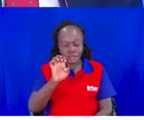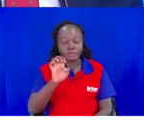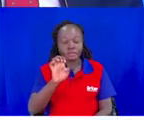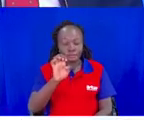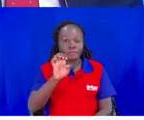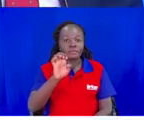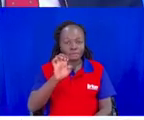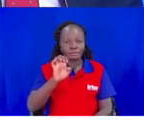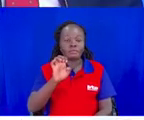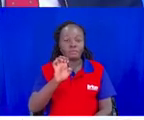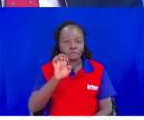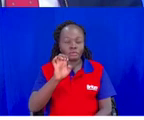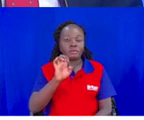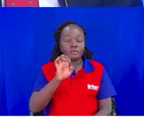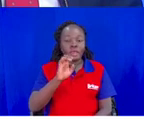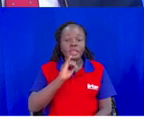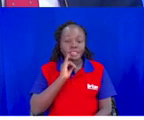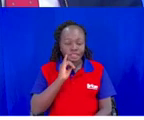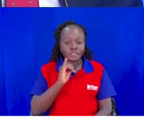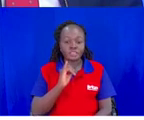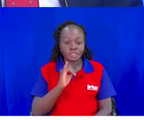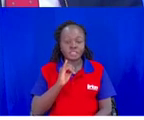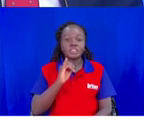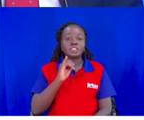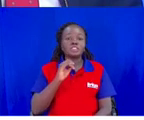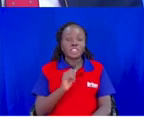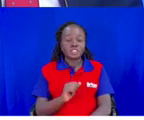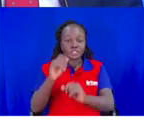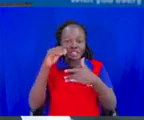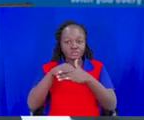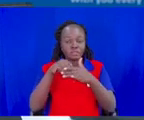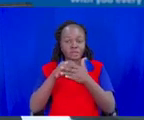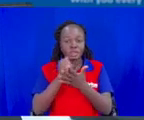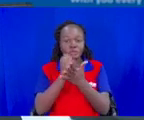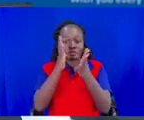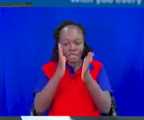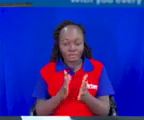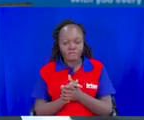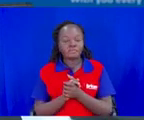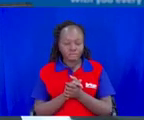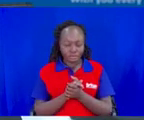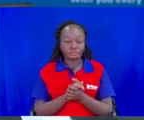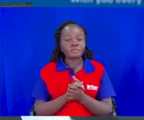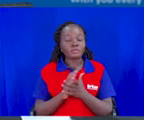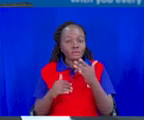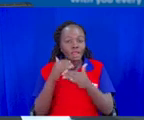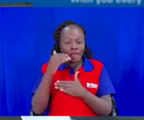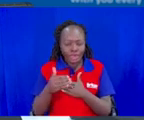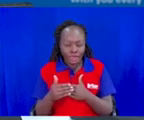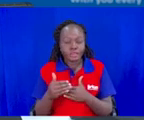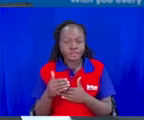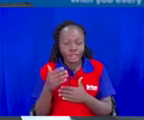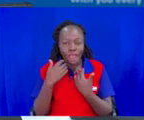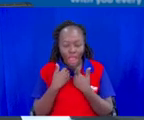Mose is the Chief Investment Officer. Next to Mr.